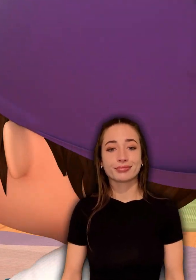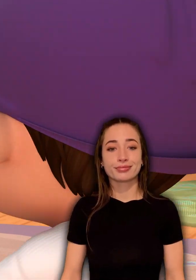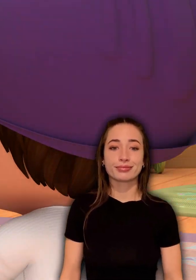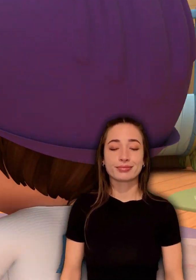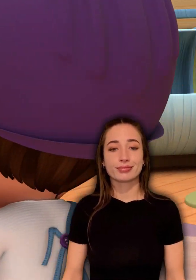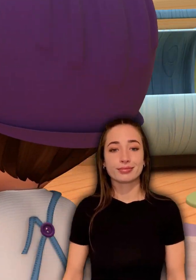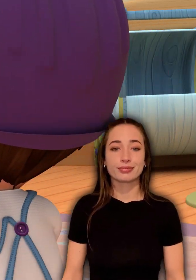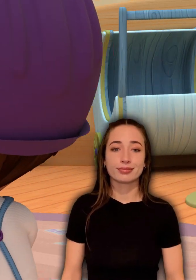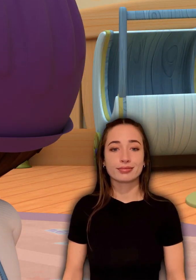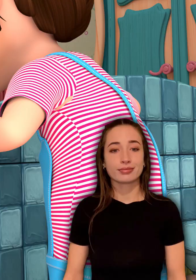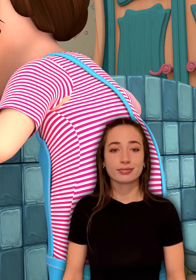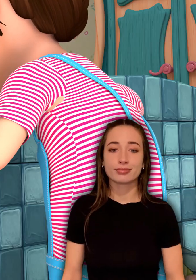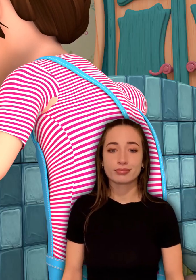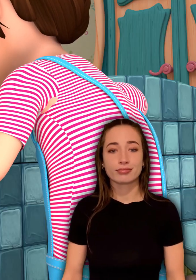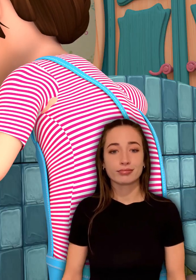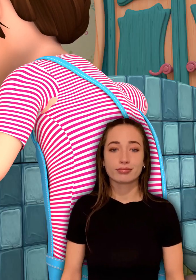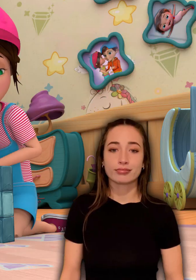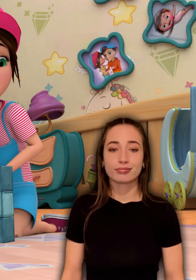friends